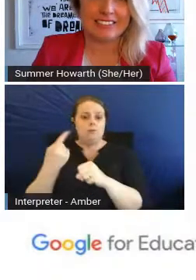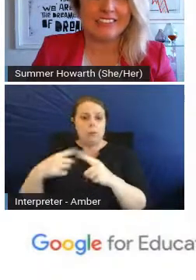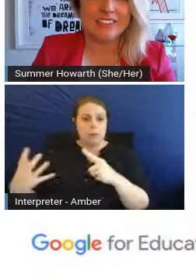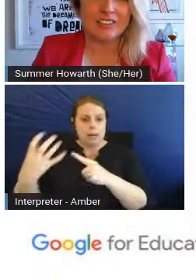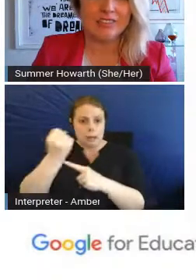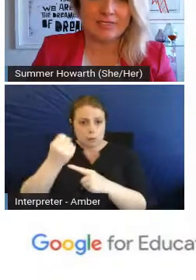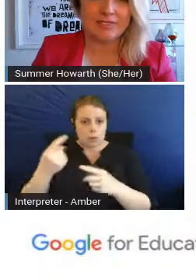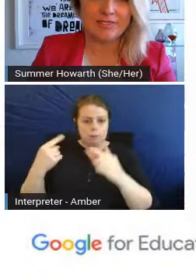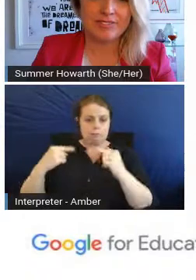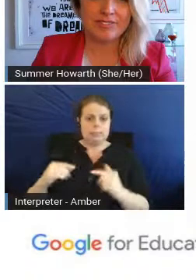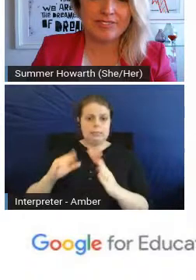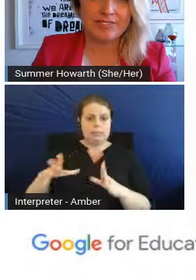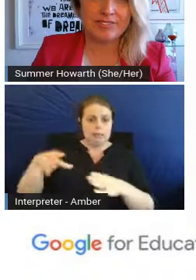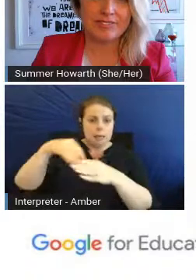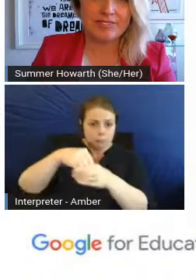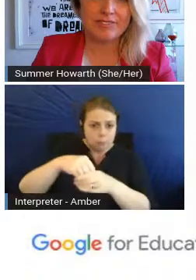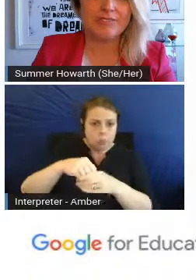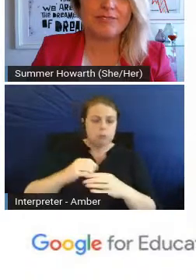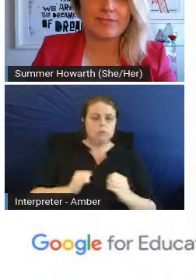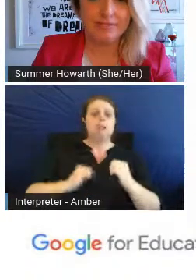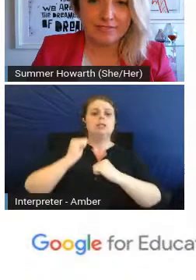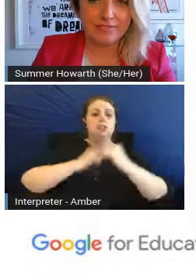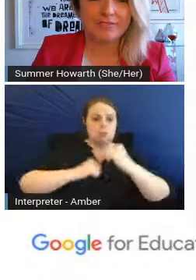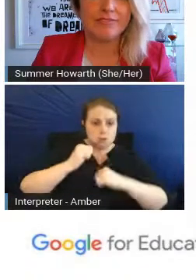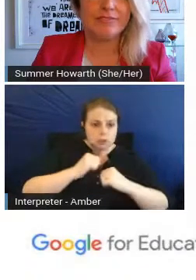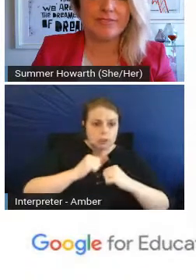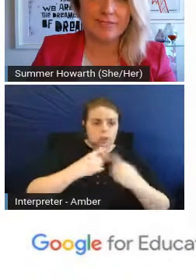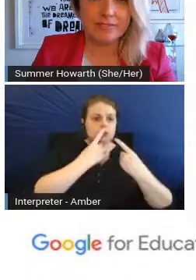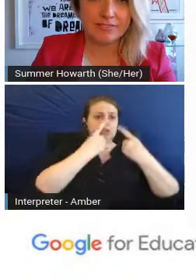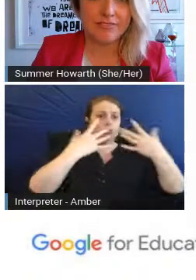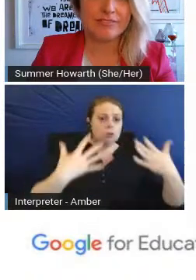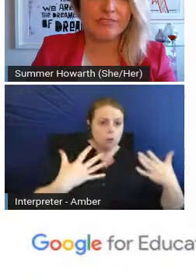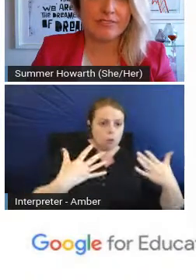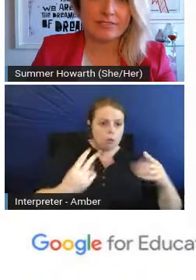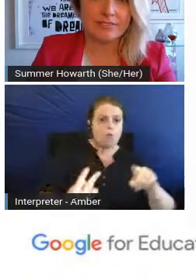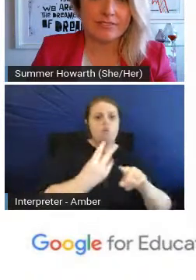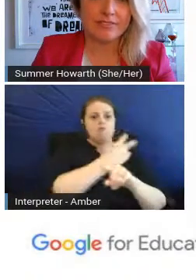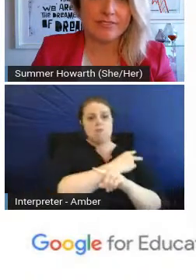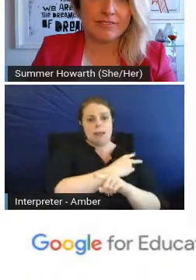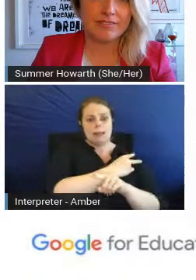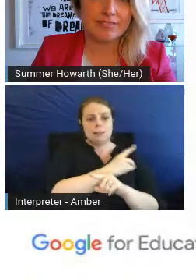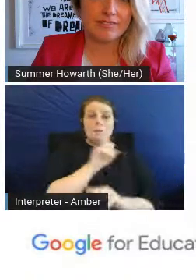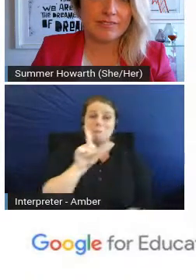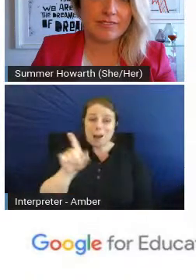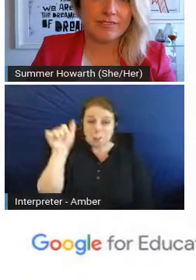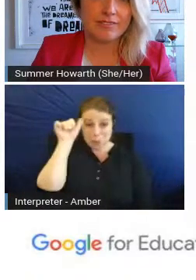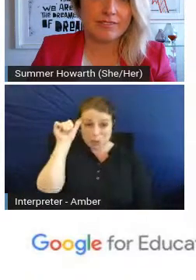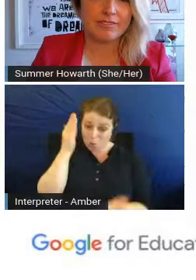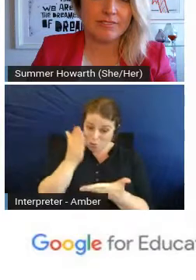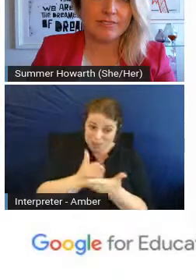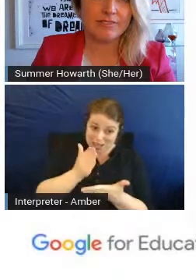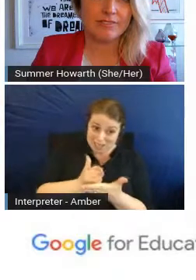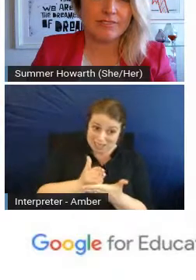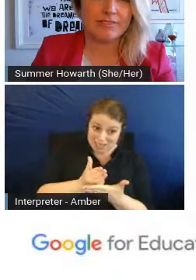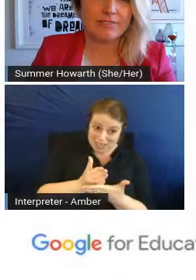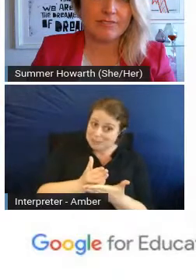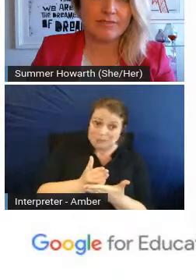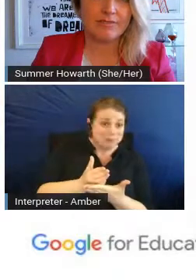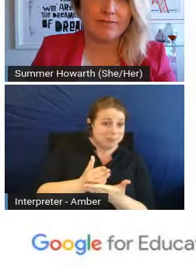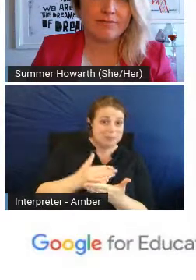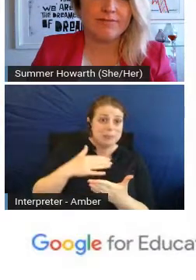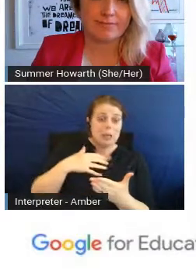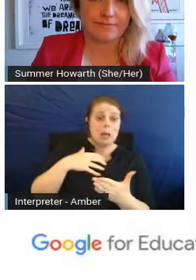demo, then has some reflect. And that's fine. But we know the reality is, in fact, that it's going to be much more